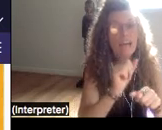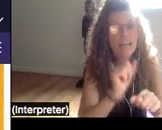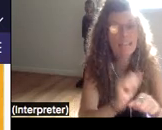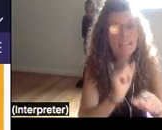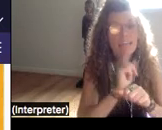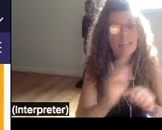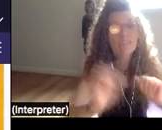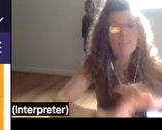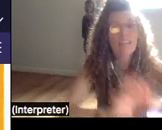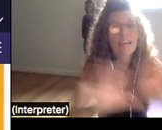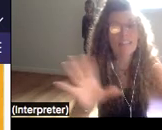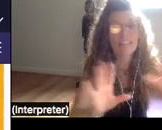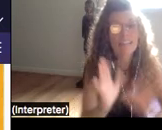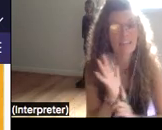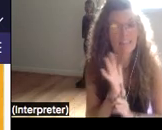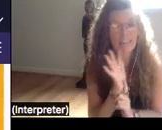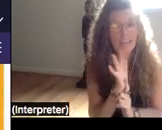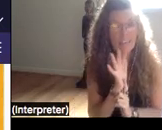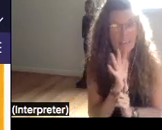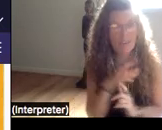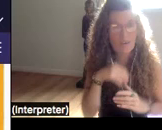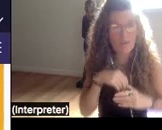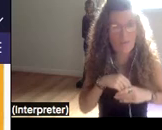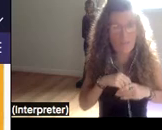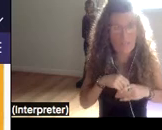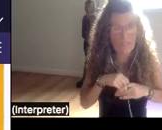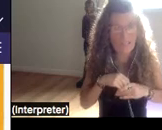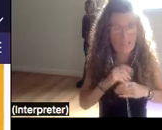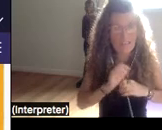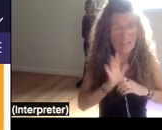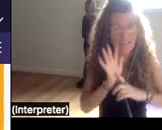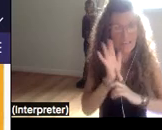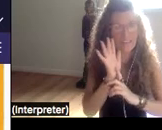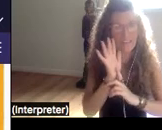first task is to light the candle within.